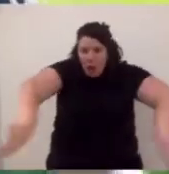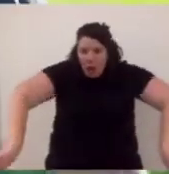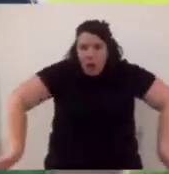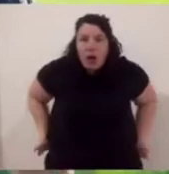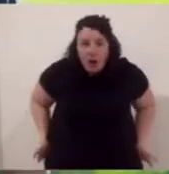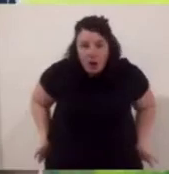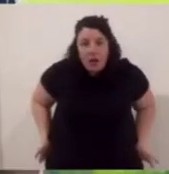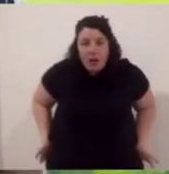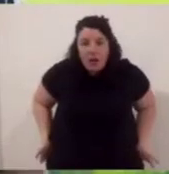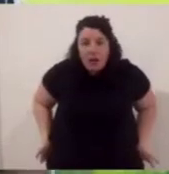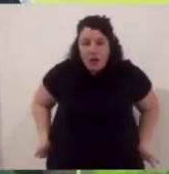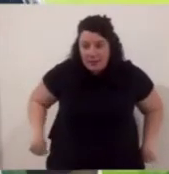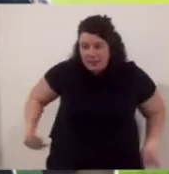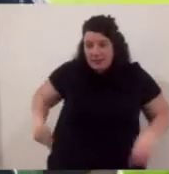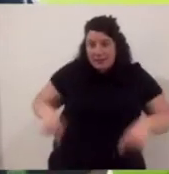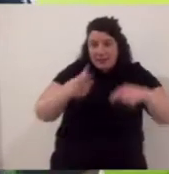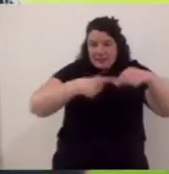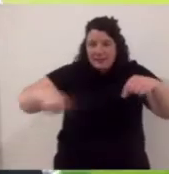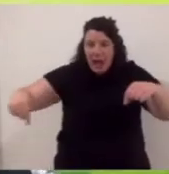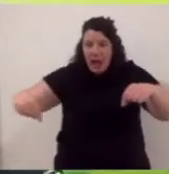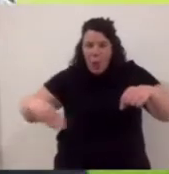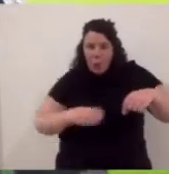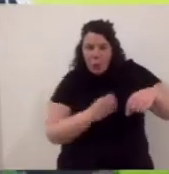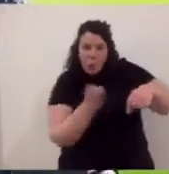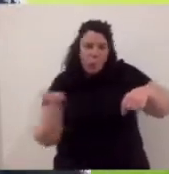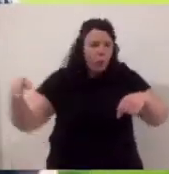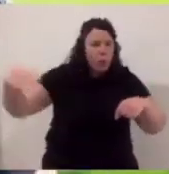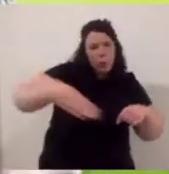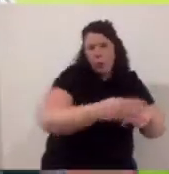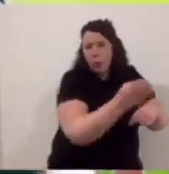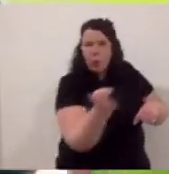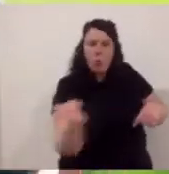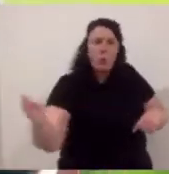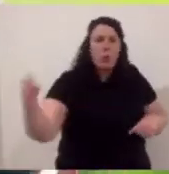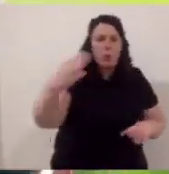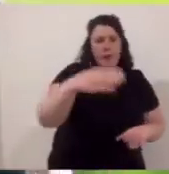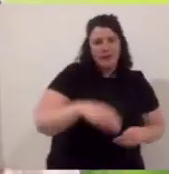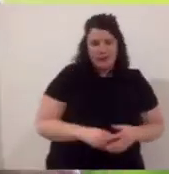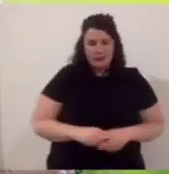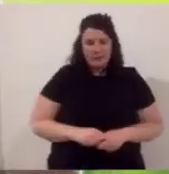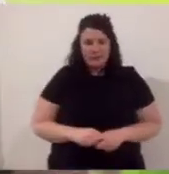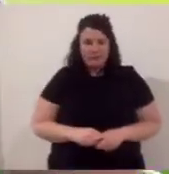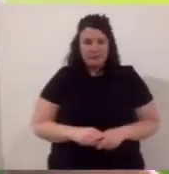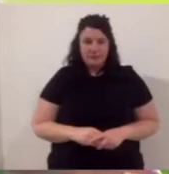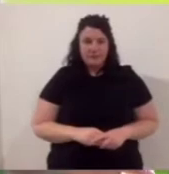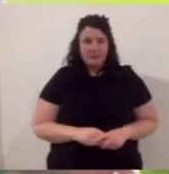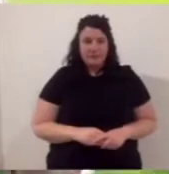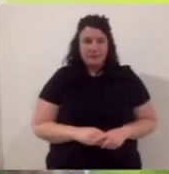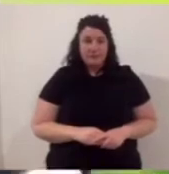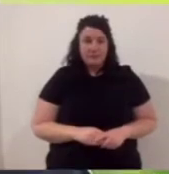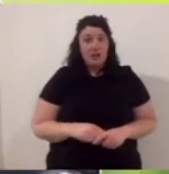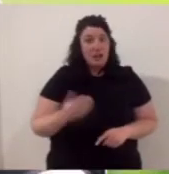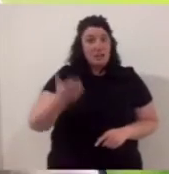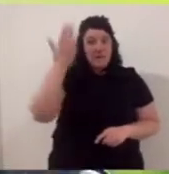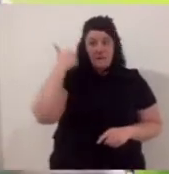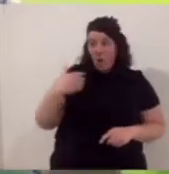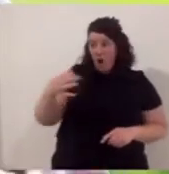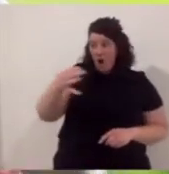so much, they fold them back, and that big tail is where all the power comes from. And historically,